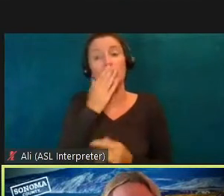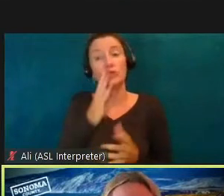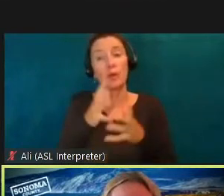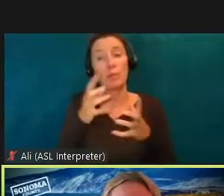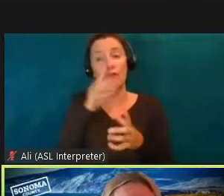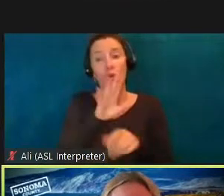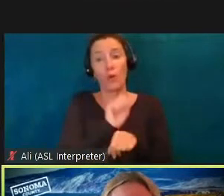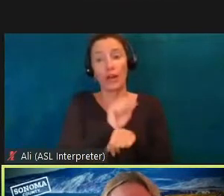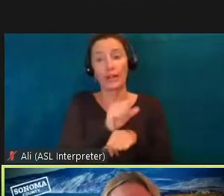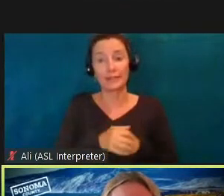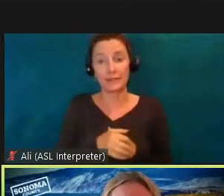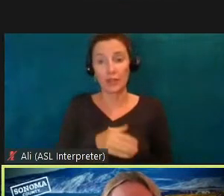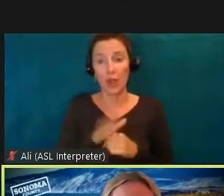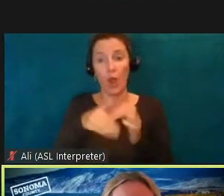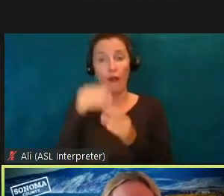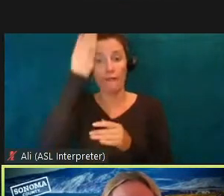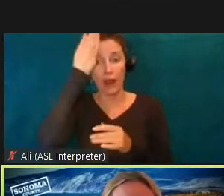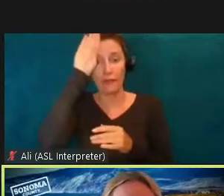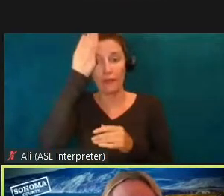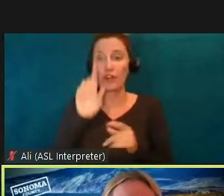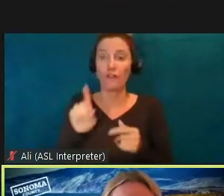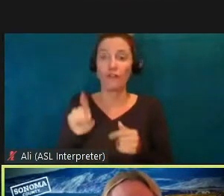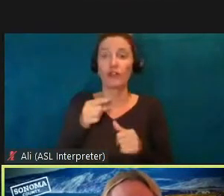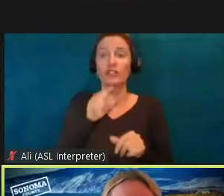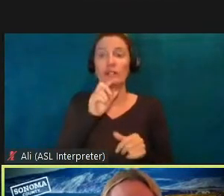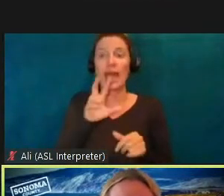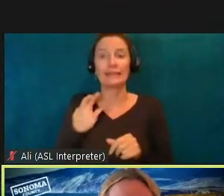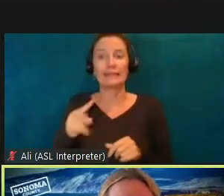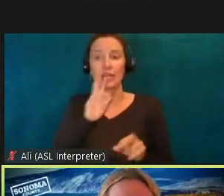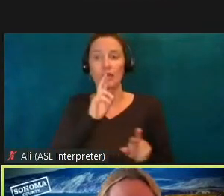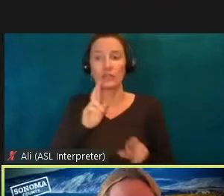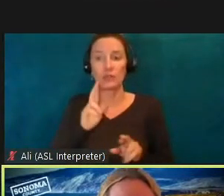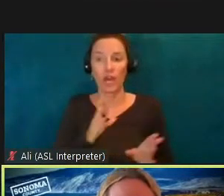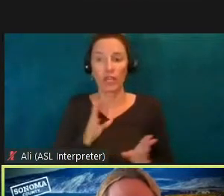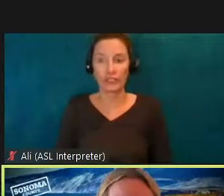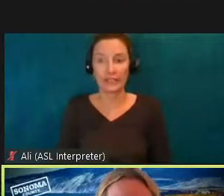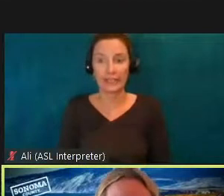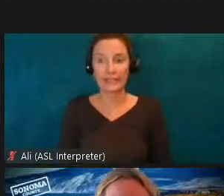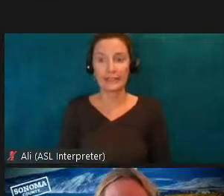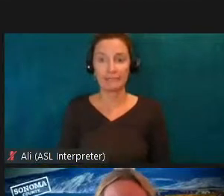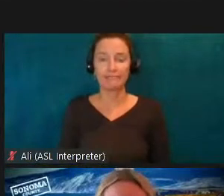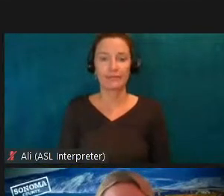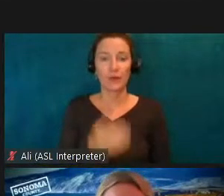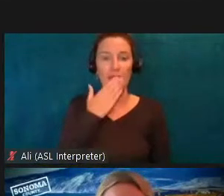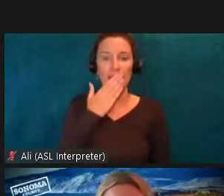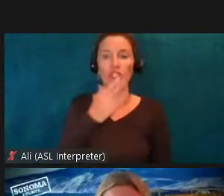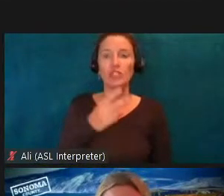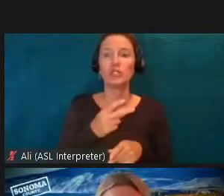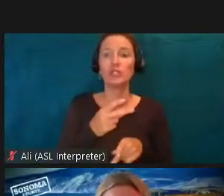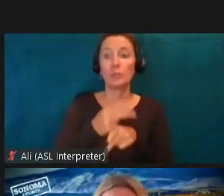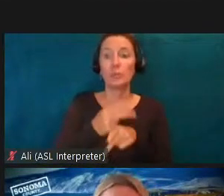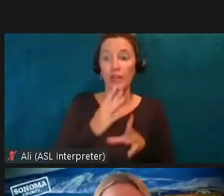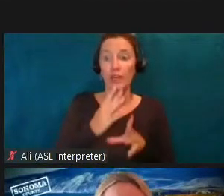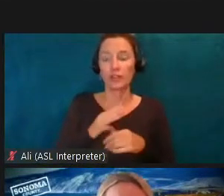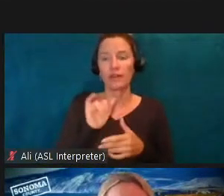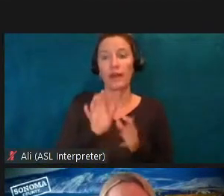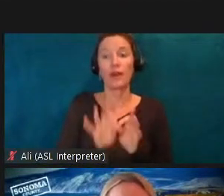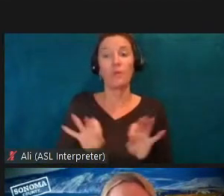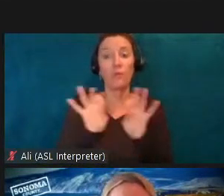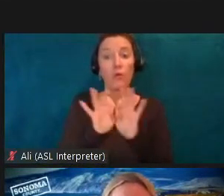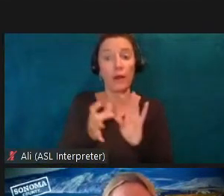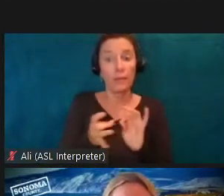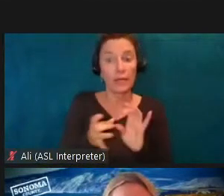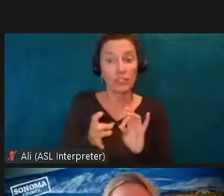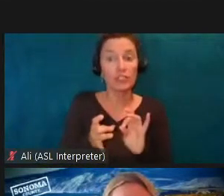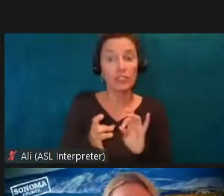for your work, all of the firefighters, all of the first responders and second responders. Thank you, Supervisor. That is indeed a very important message to